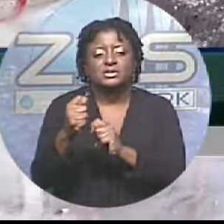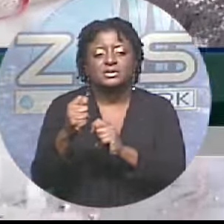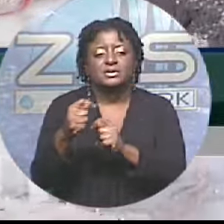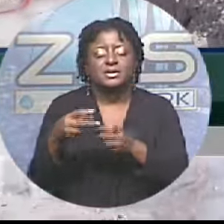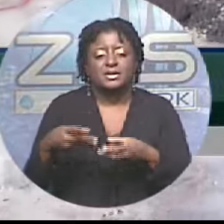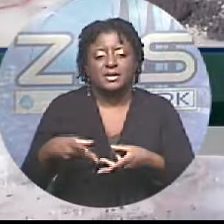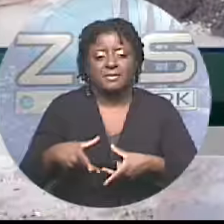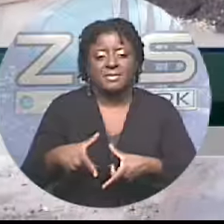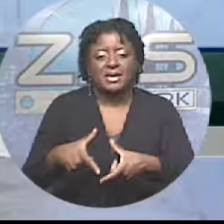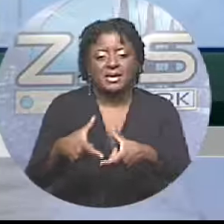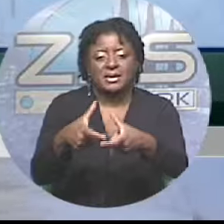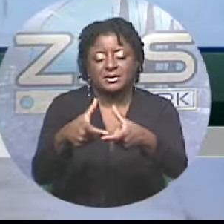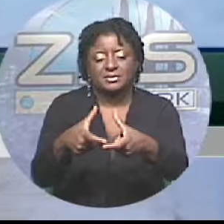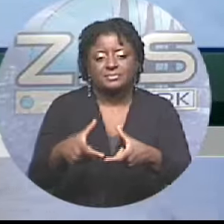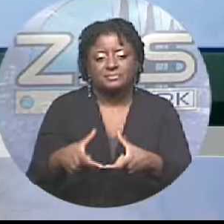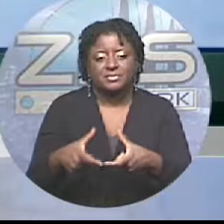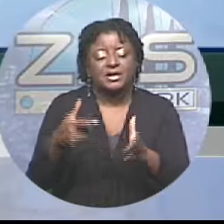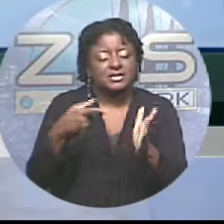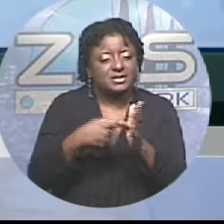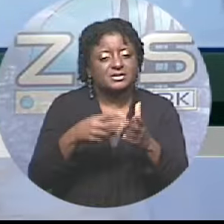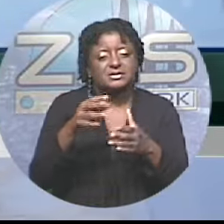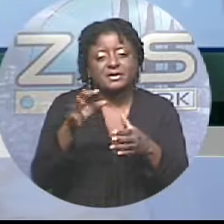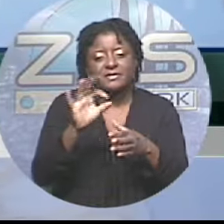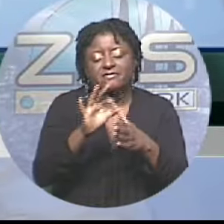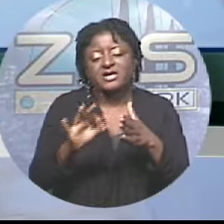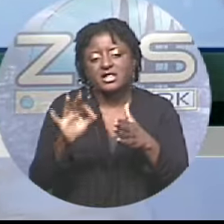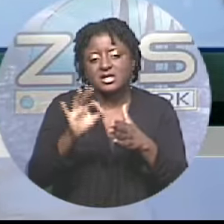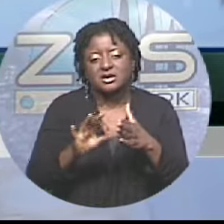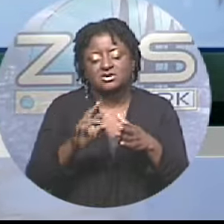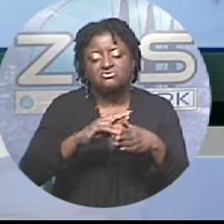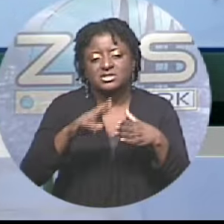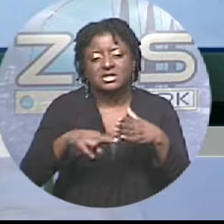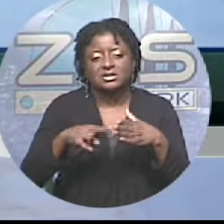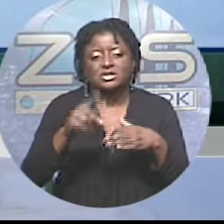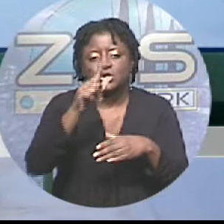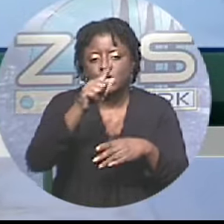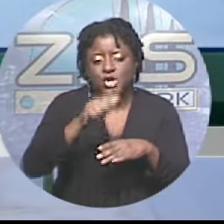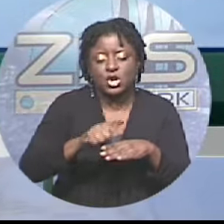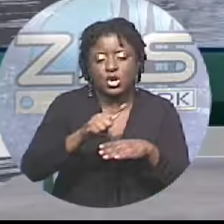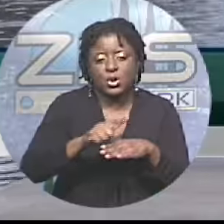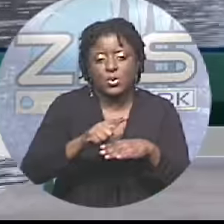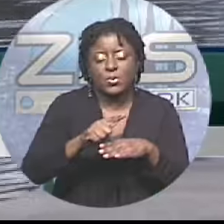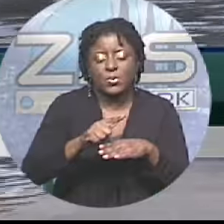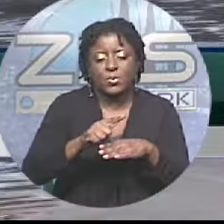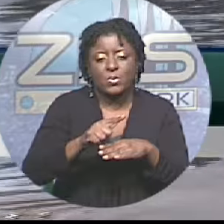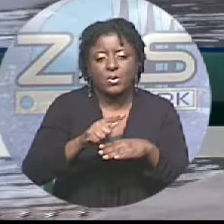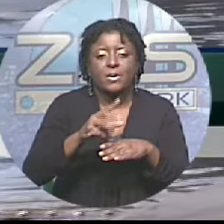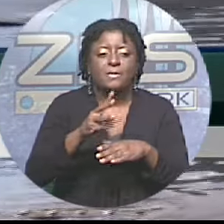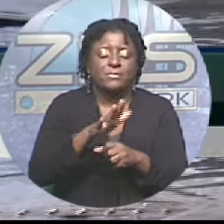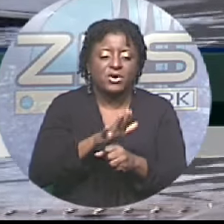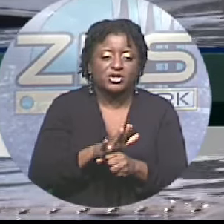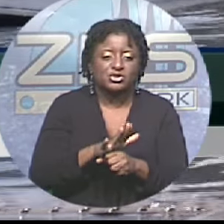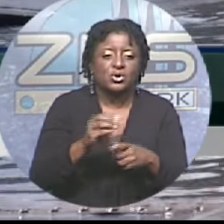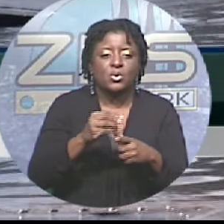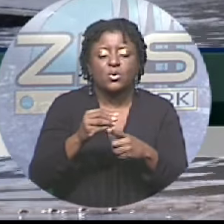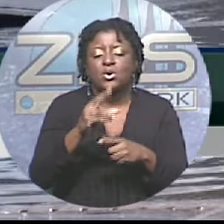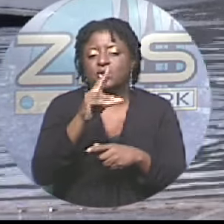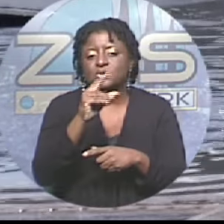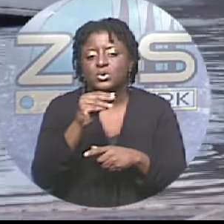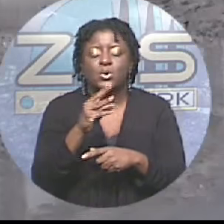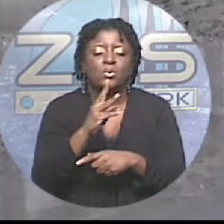West. And they say this failure resulted in low pressure and or no water to parts of northern, central, southern, and eastern